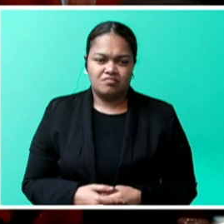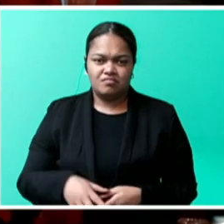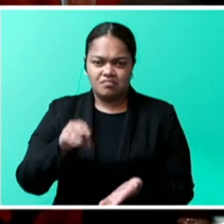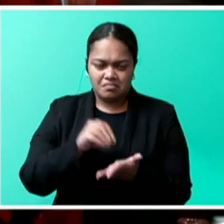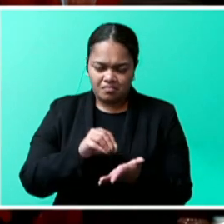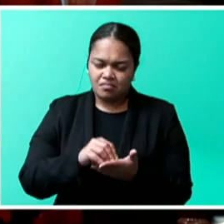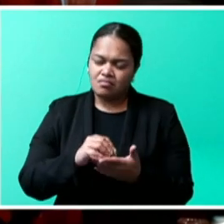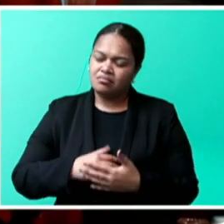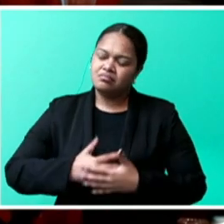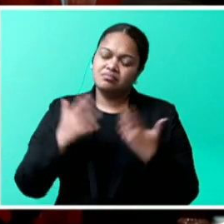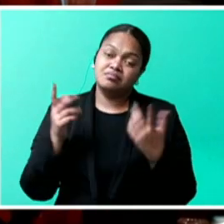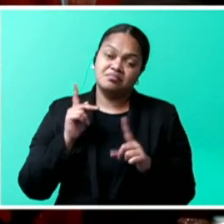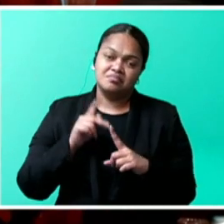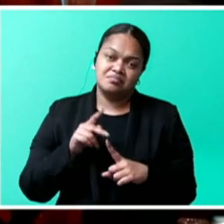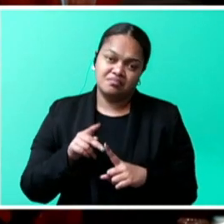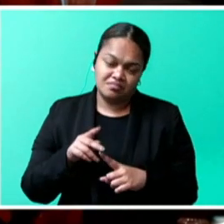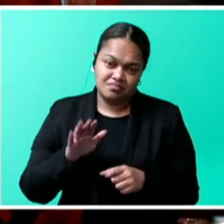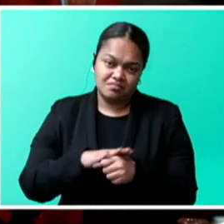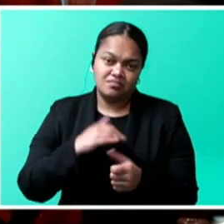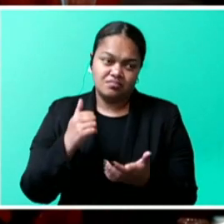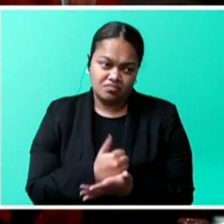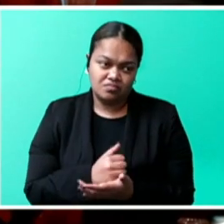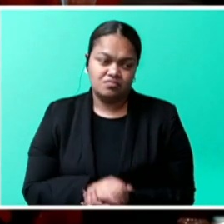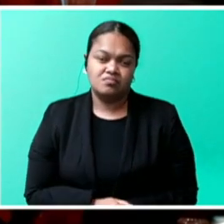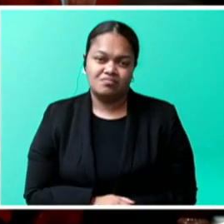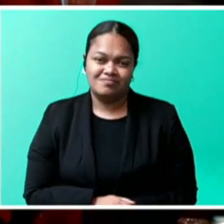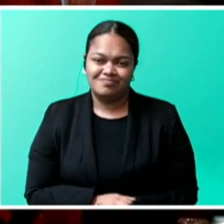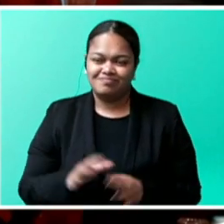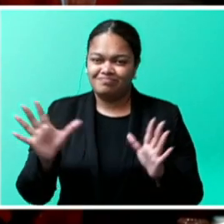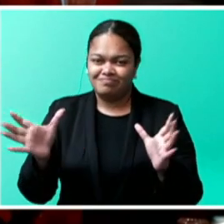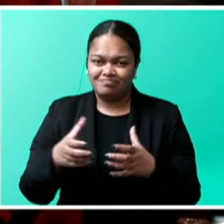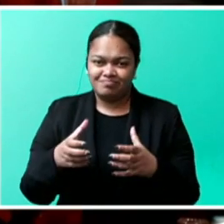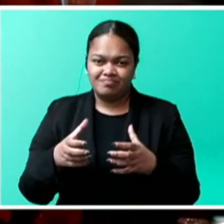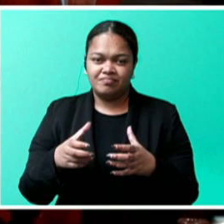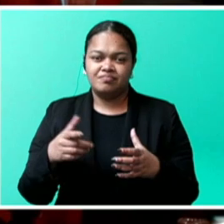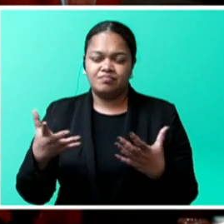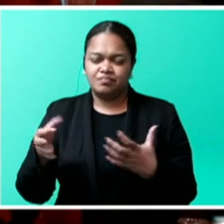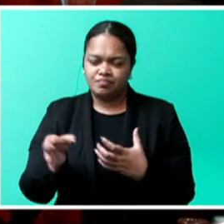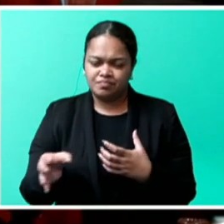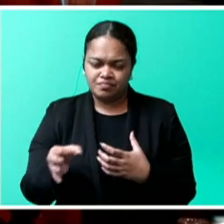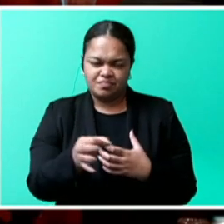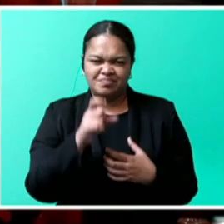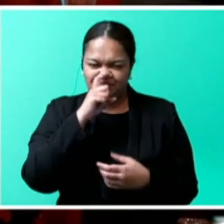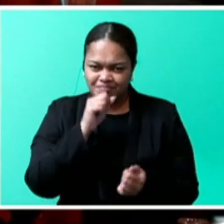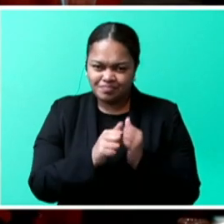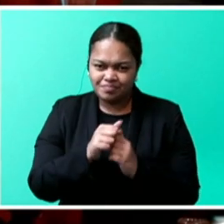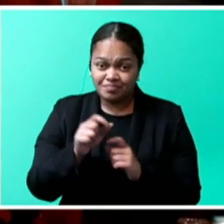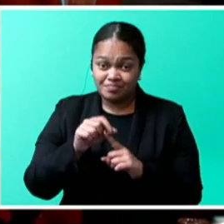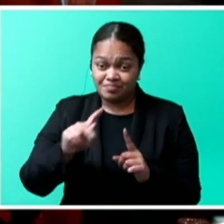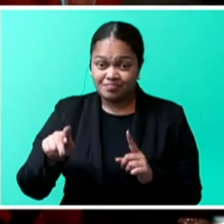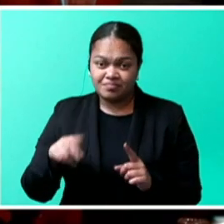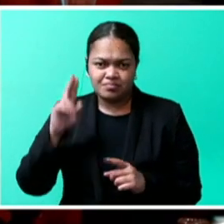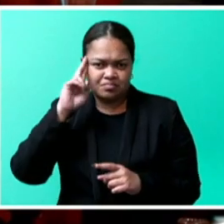greater purpose. It ensures a crucial platform for small island brothers and sisters, those nations who do